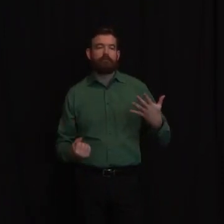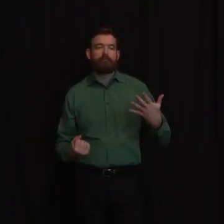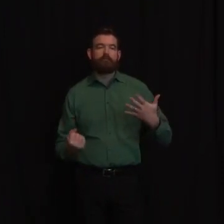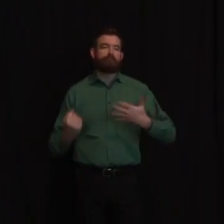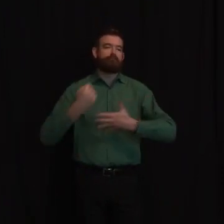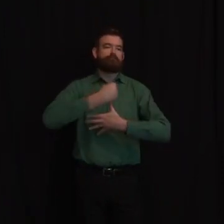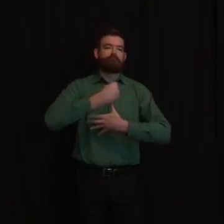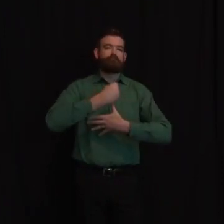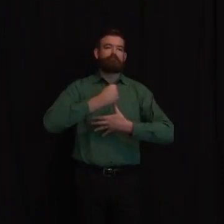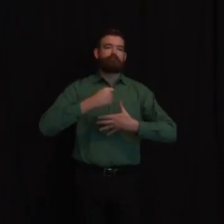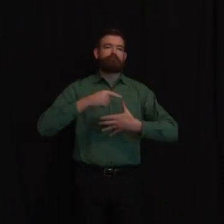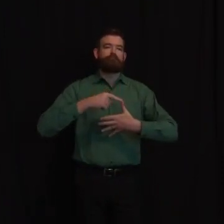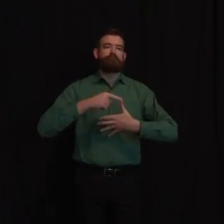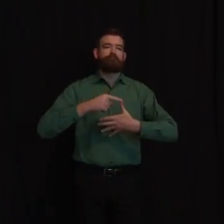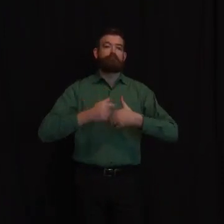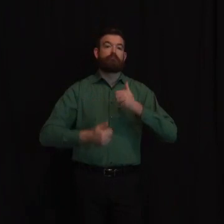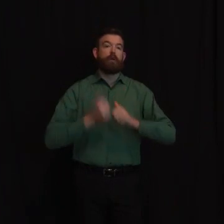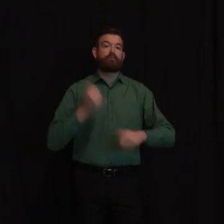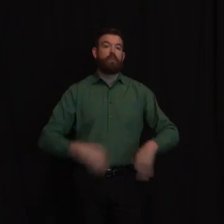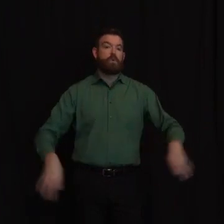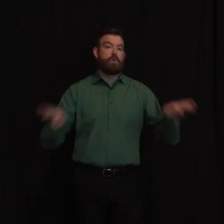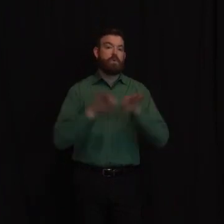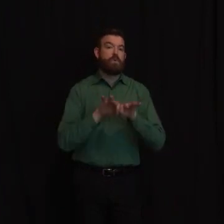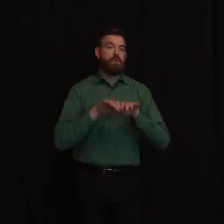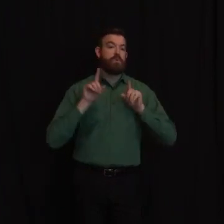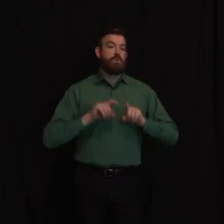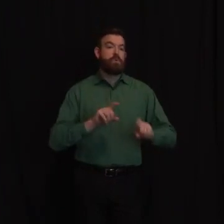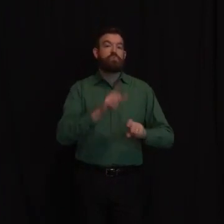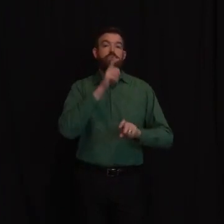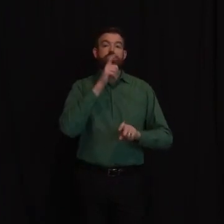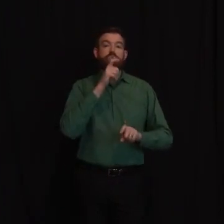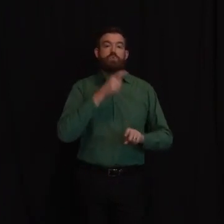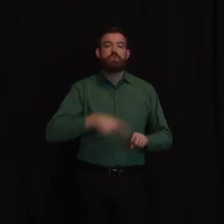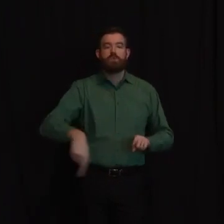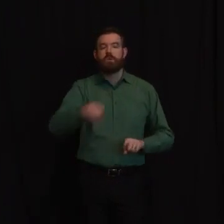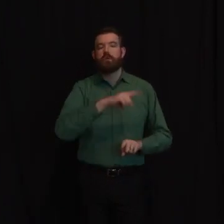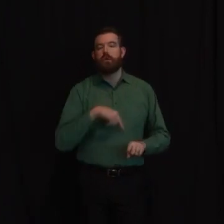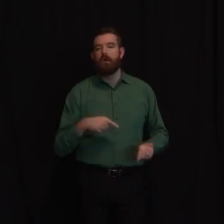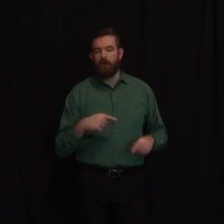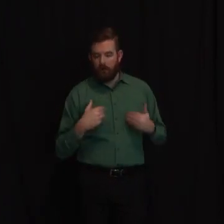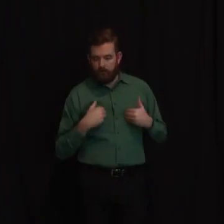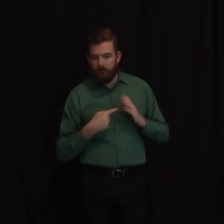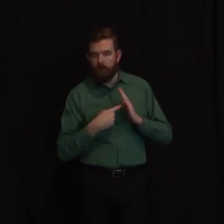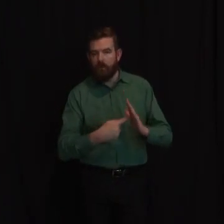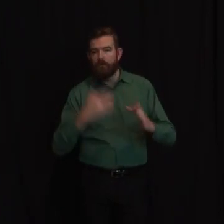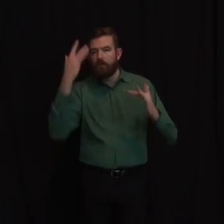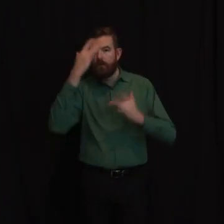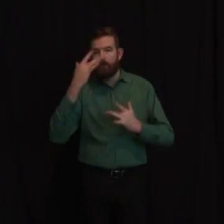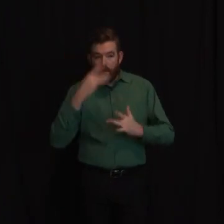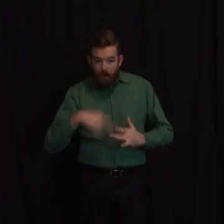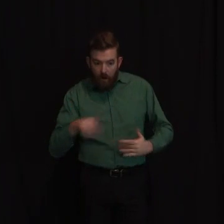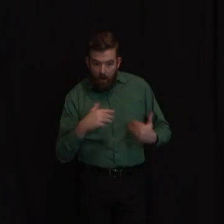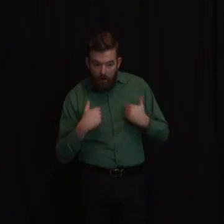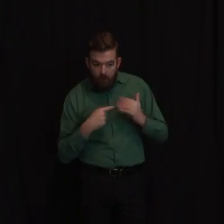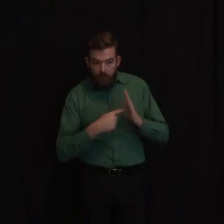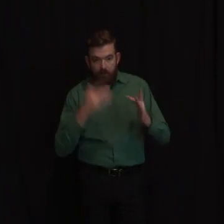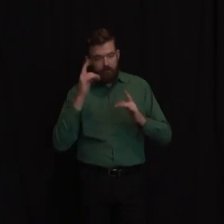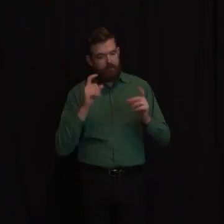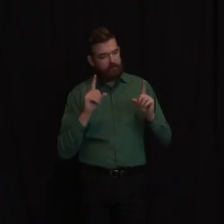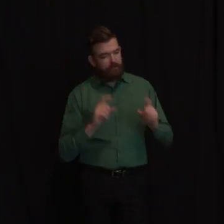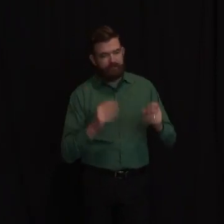testing that those people who are ill can be tested easily and quickly and reliably and get results back fast, as well as enough testing